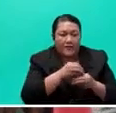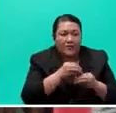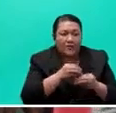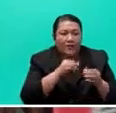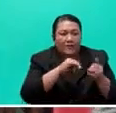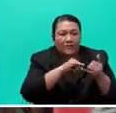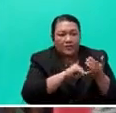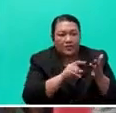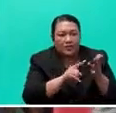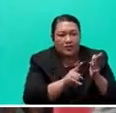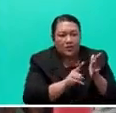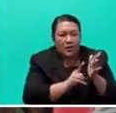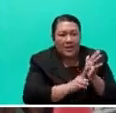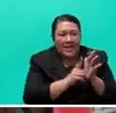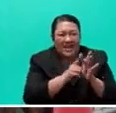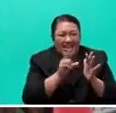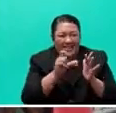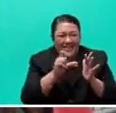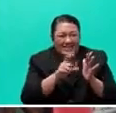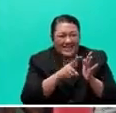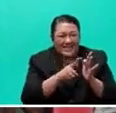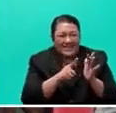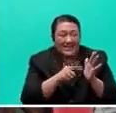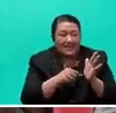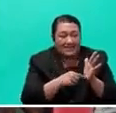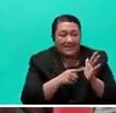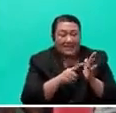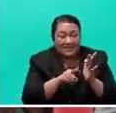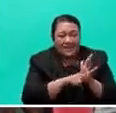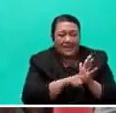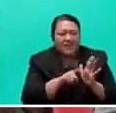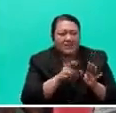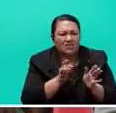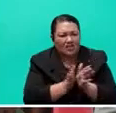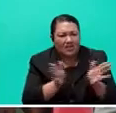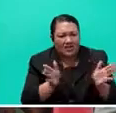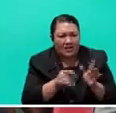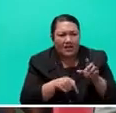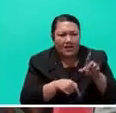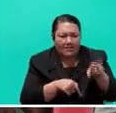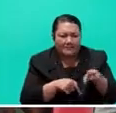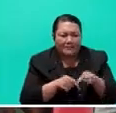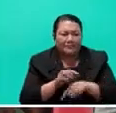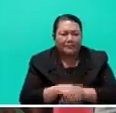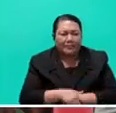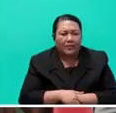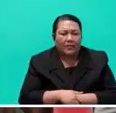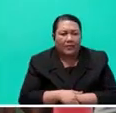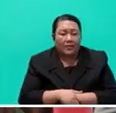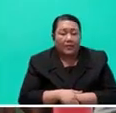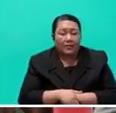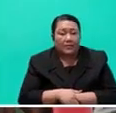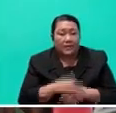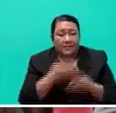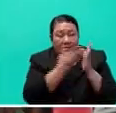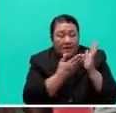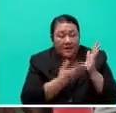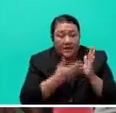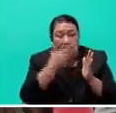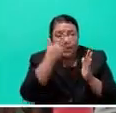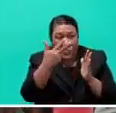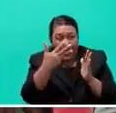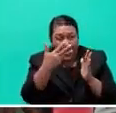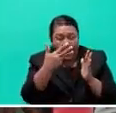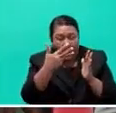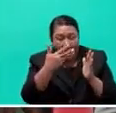may touch on some of the key aspects of the bill. The bill is comprised of 9 parts and a schedule